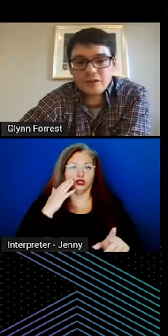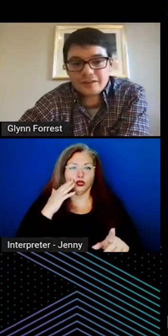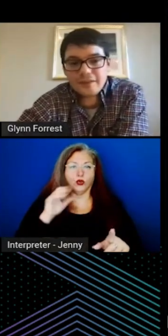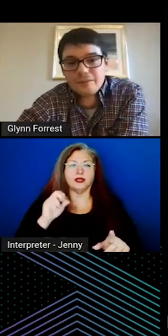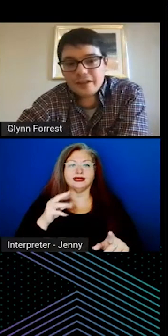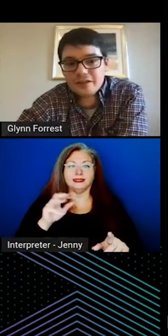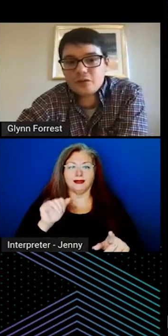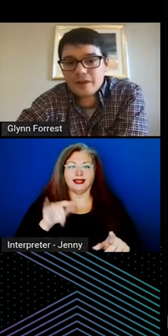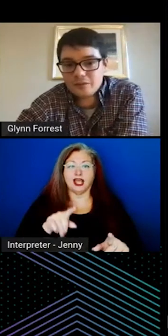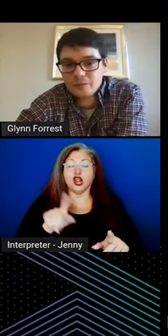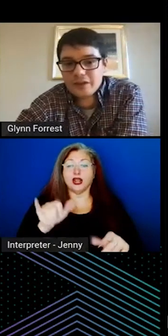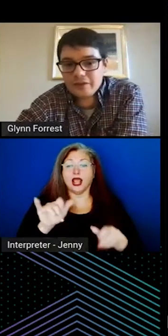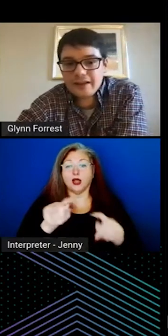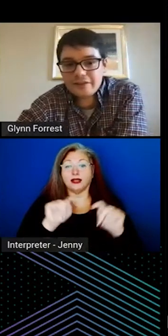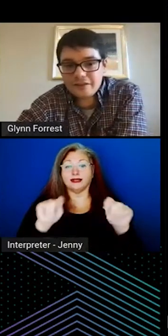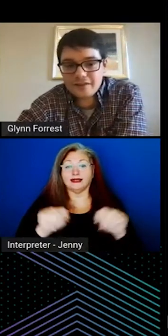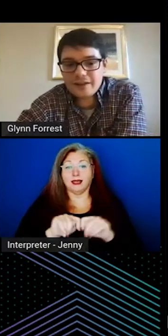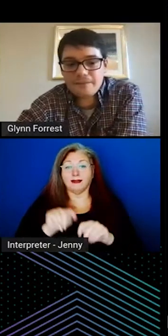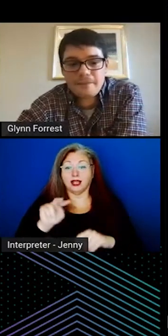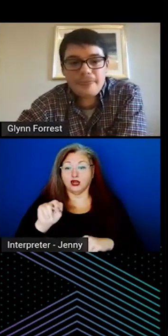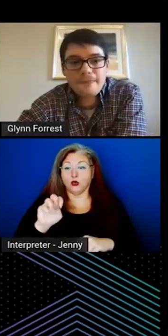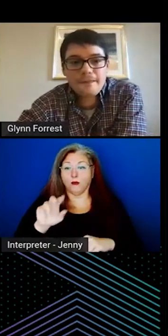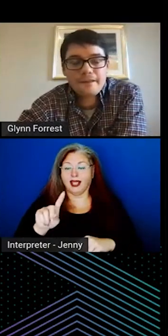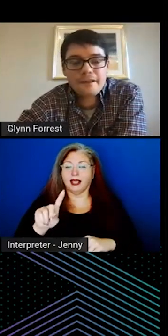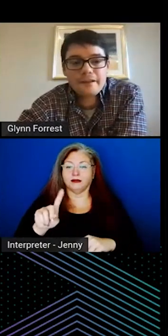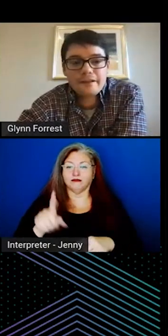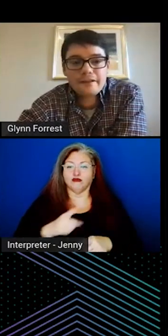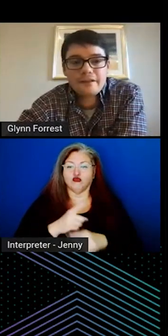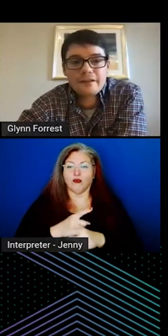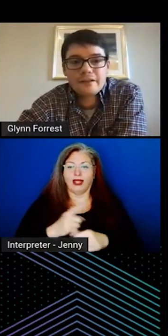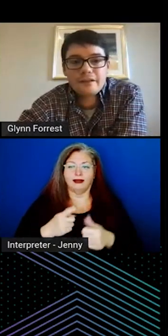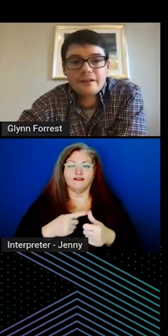so her template in Nomad would be correct the first time.